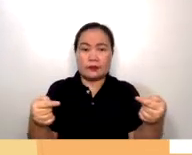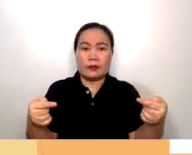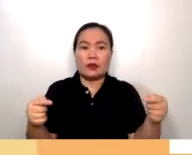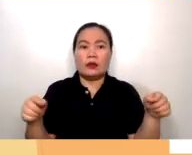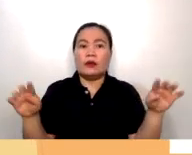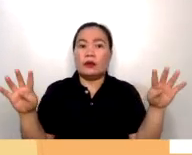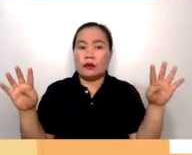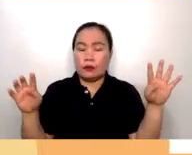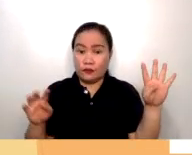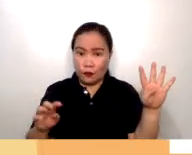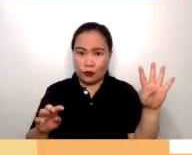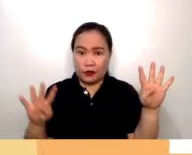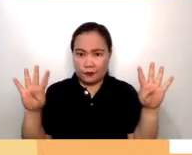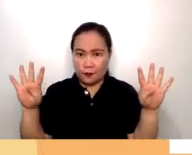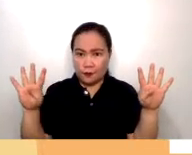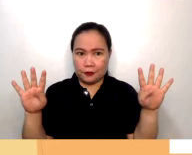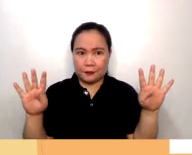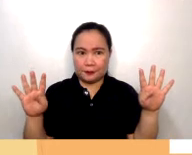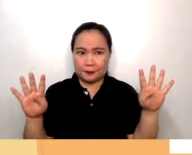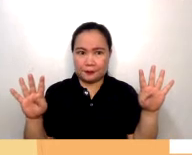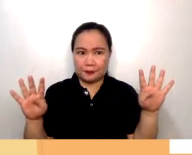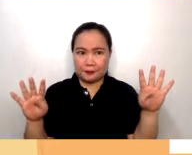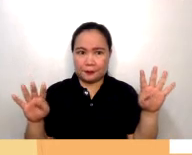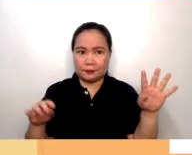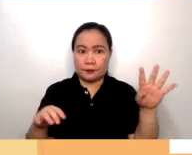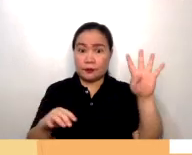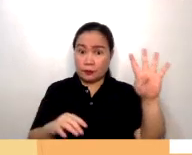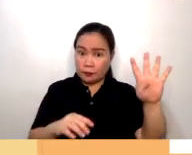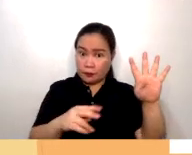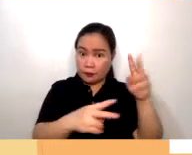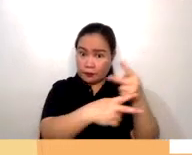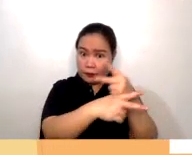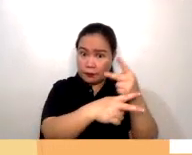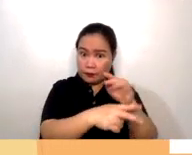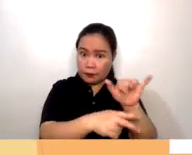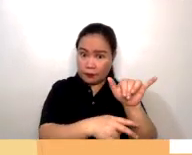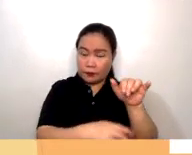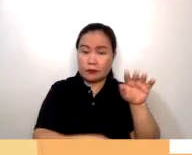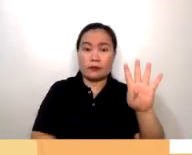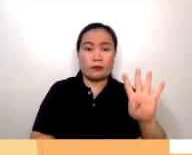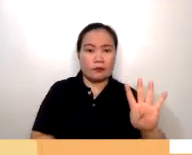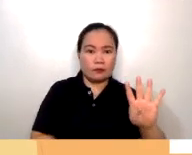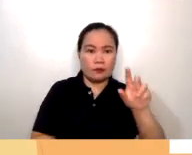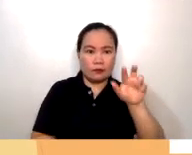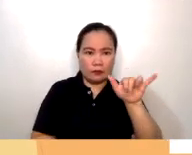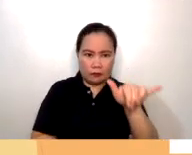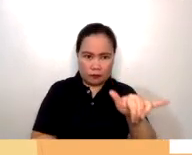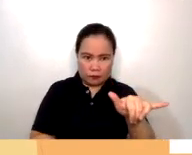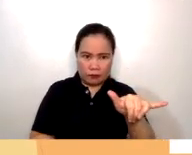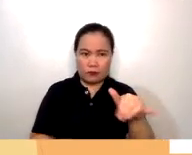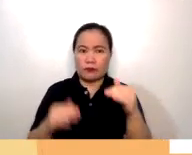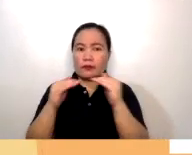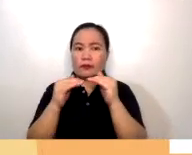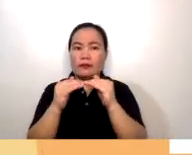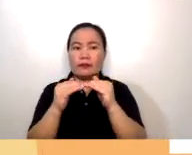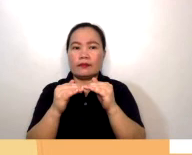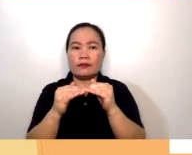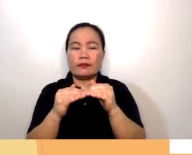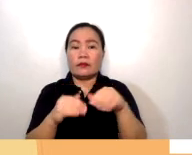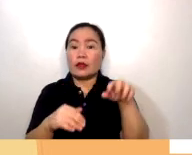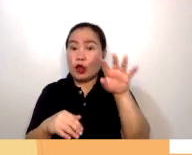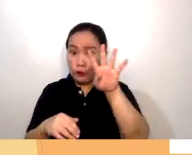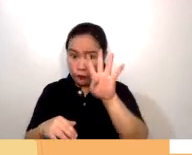whole equation by 4. So, that would be 4 times y equals 4y